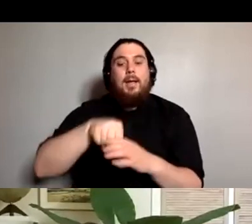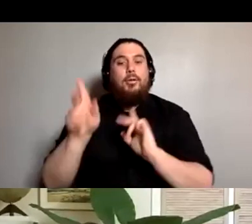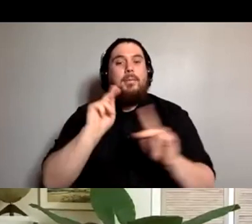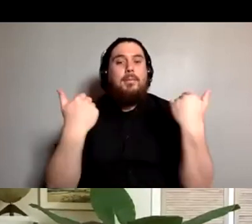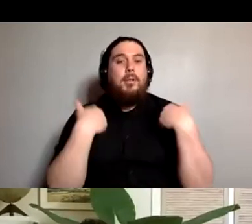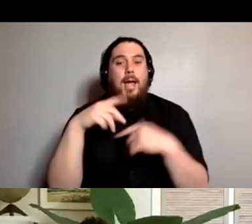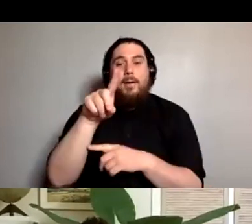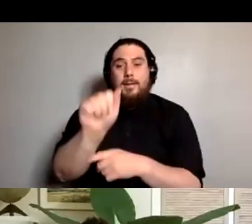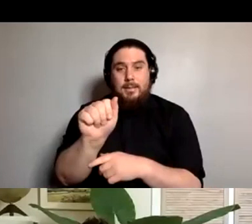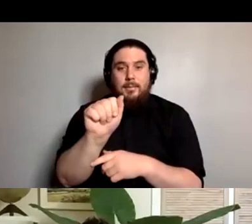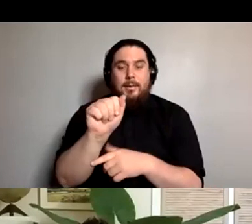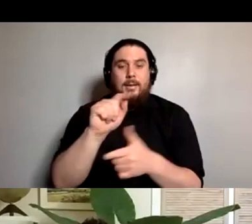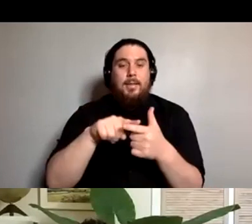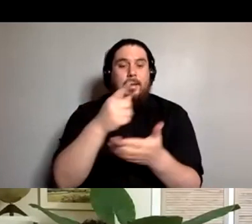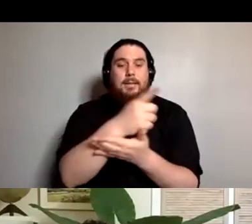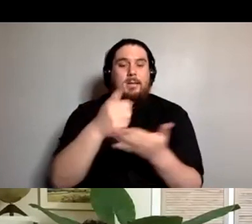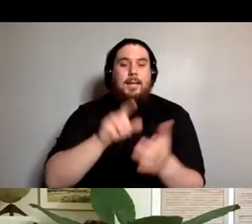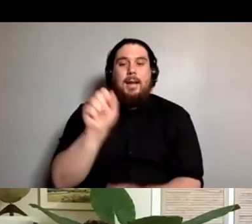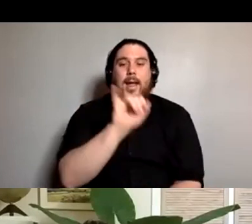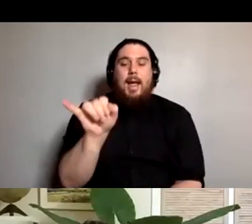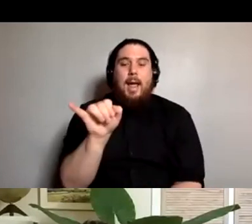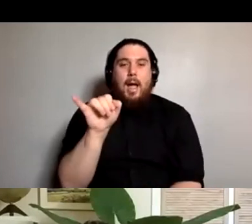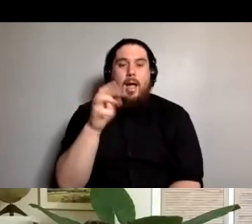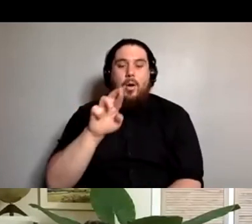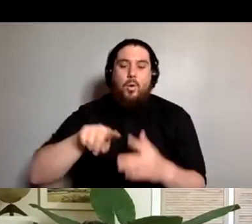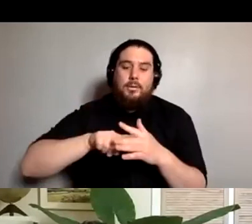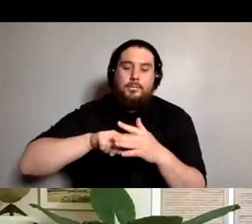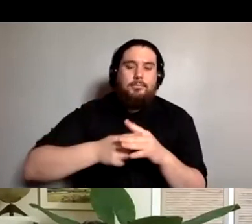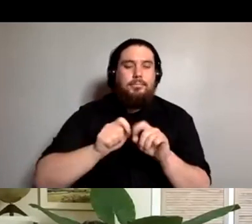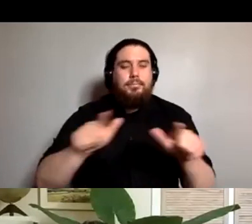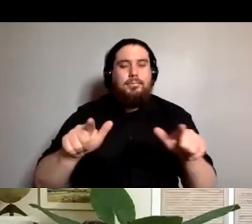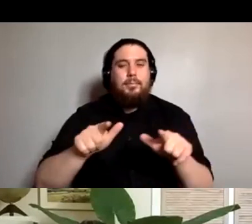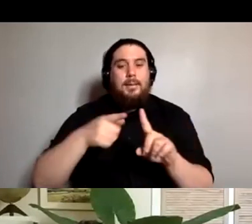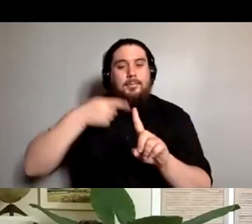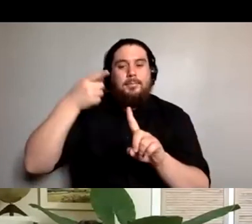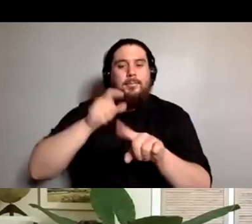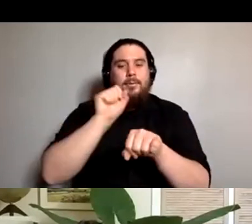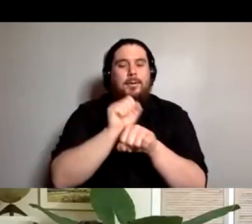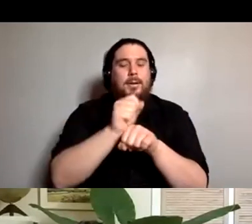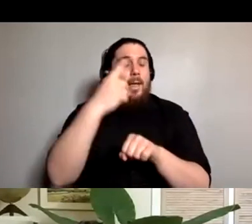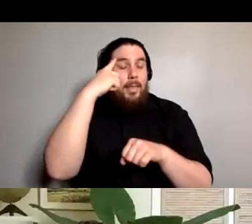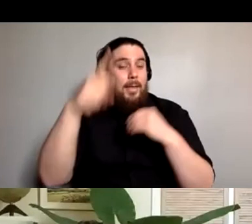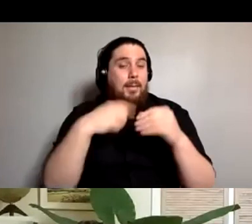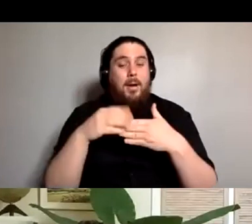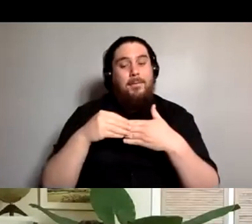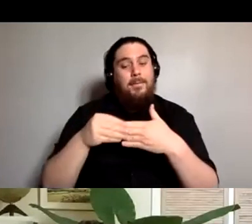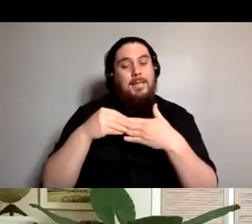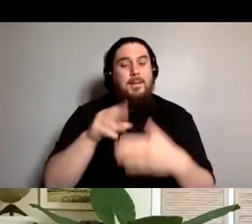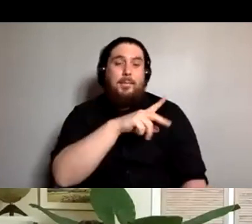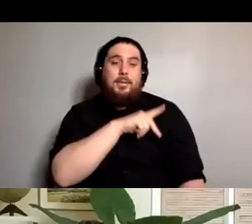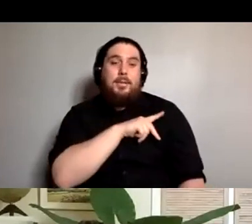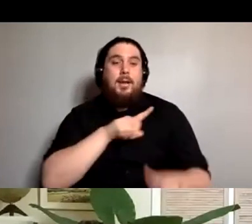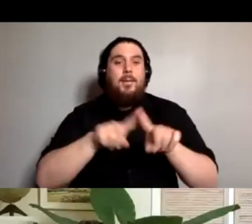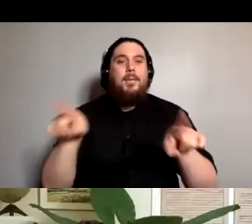AI solutions and implementing them, particularly in the employment space, think about flexibility, personalization, but also the